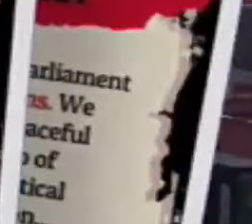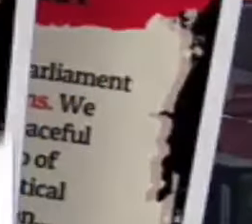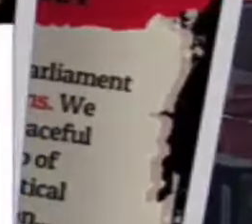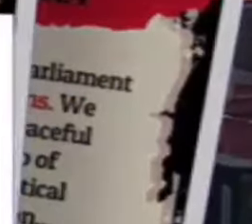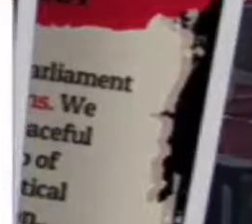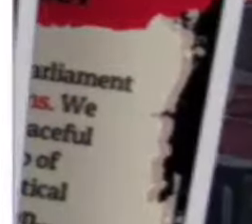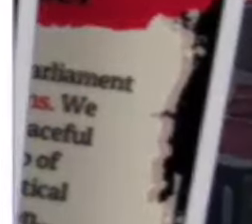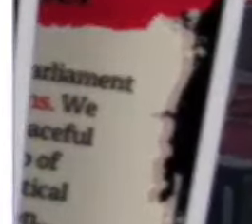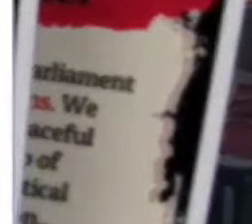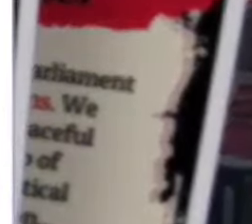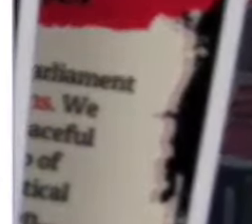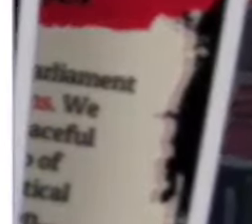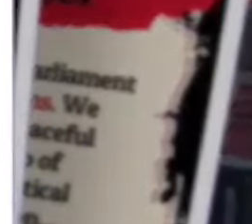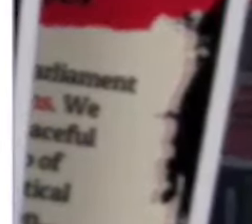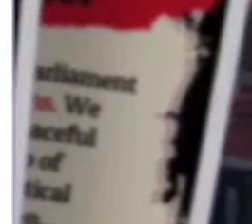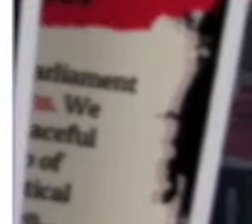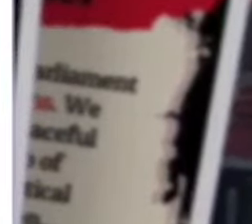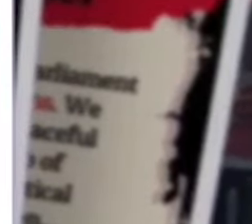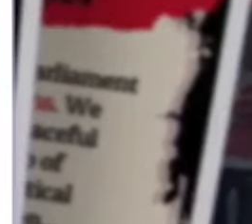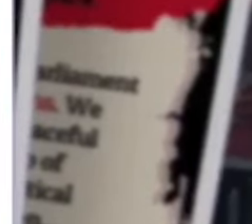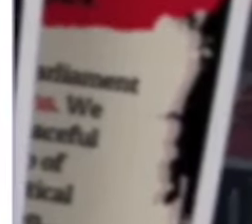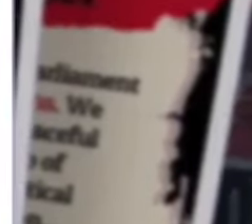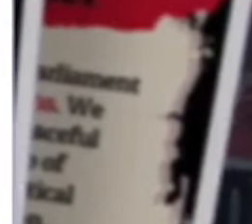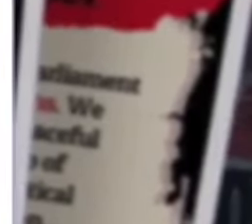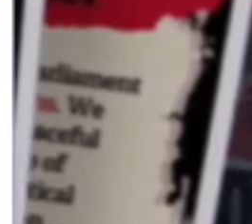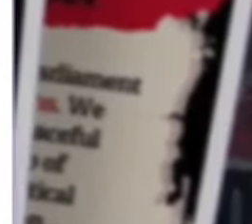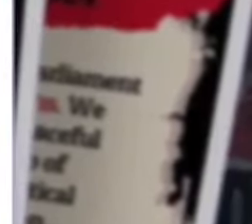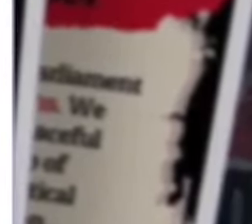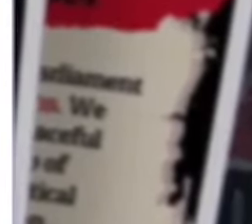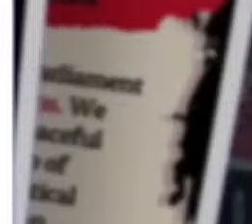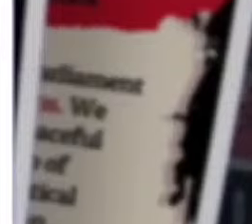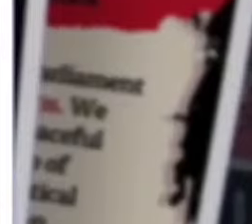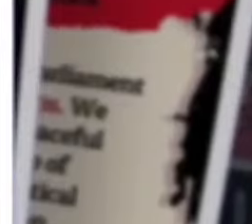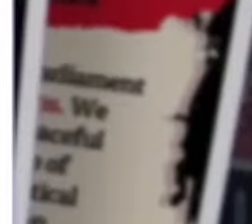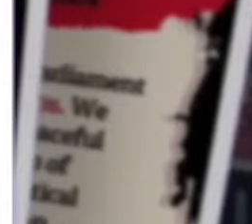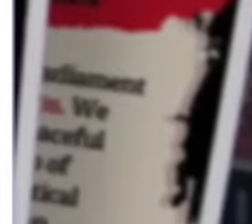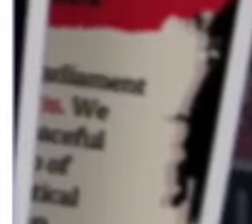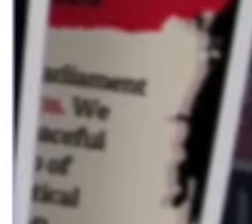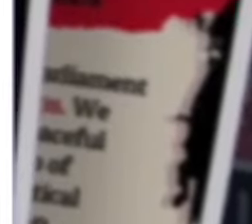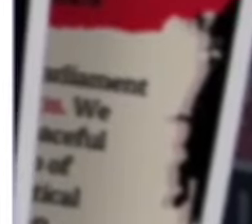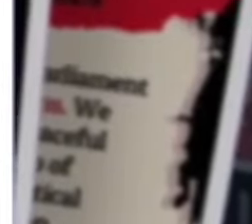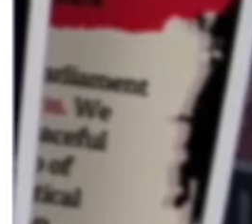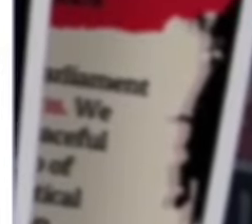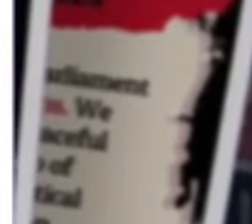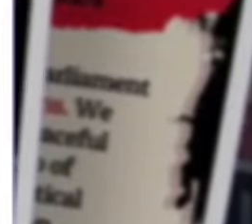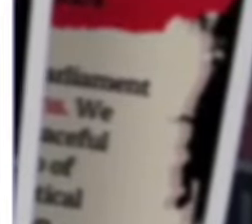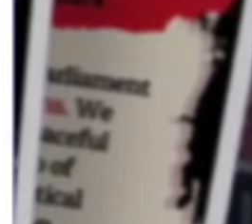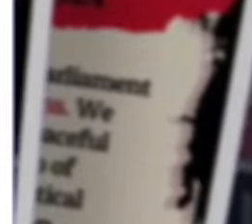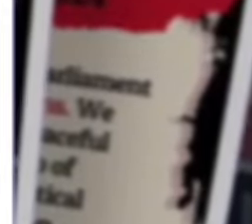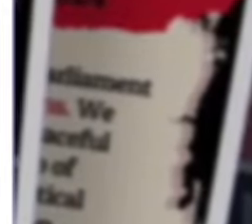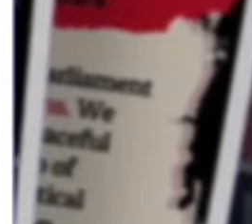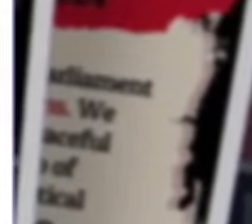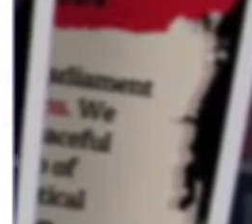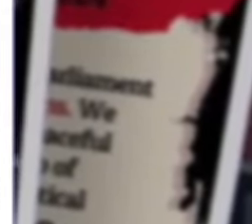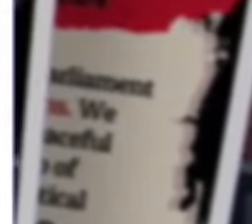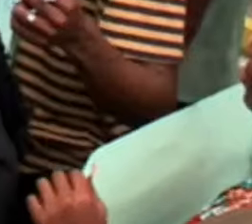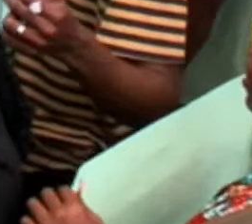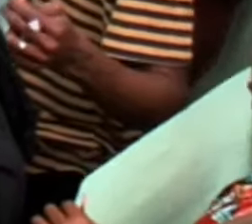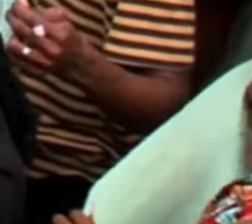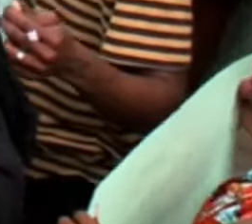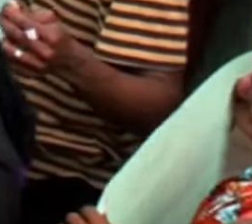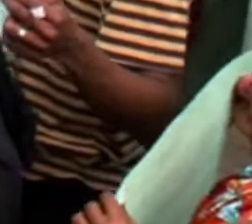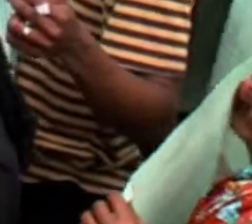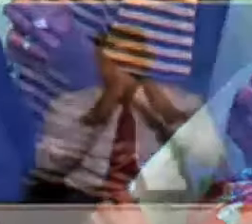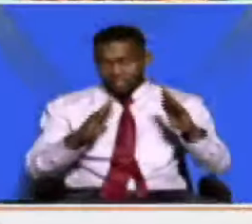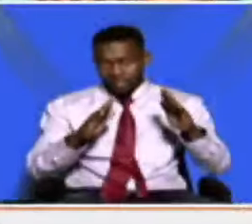IG office following the killing of Rex. And finally, on 27th, the main roads leading to Nairobi will be blocked following the